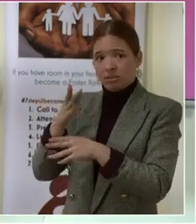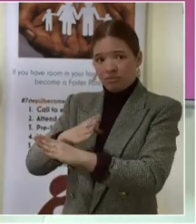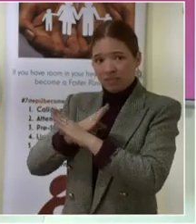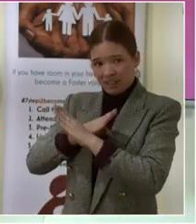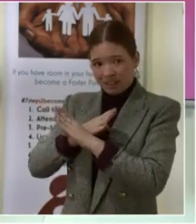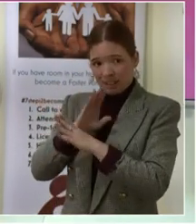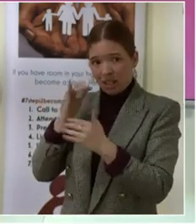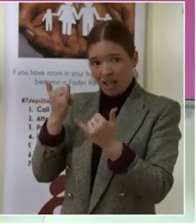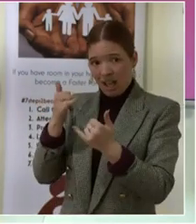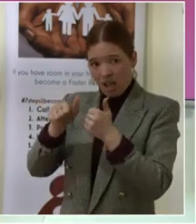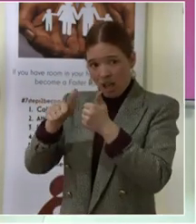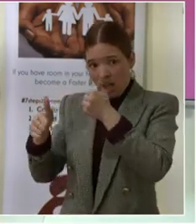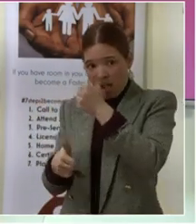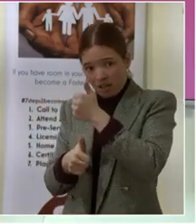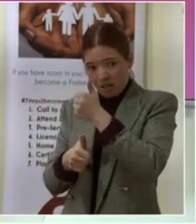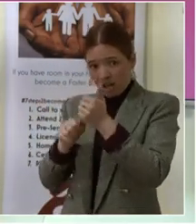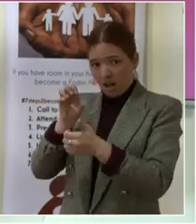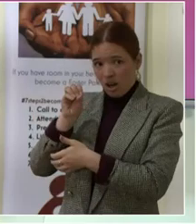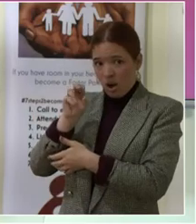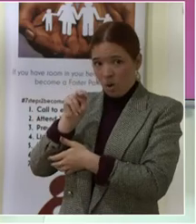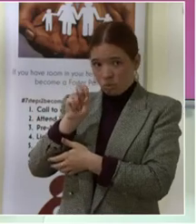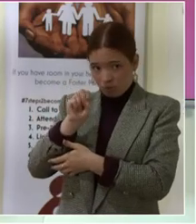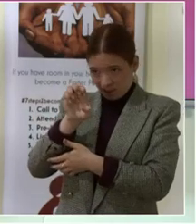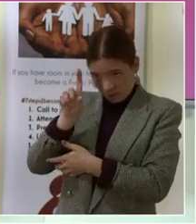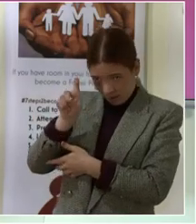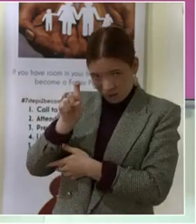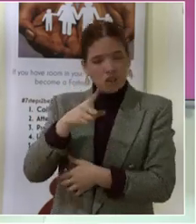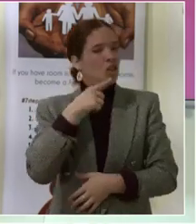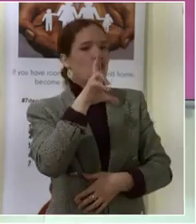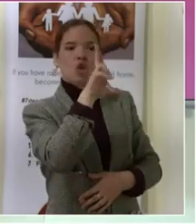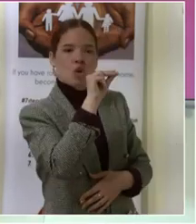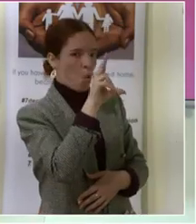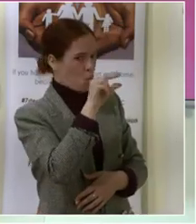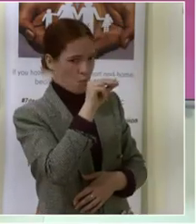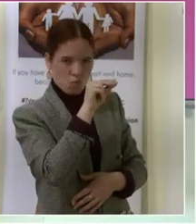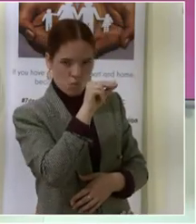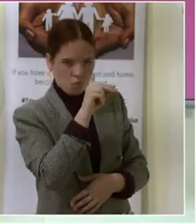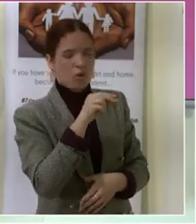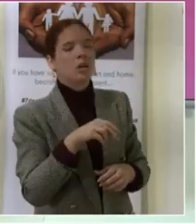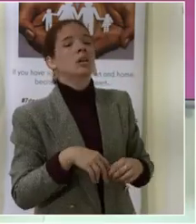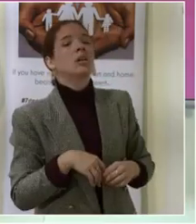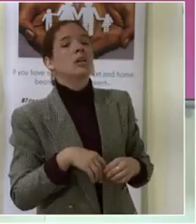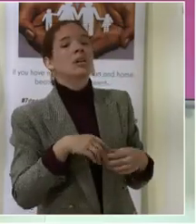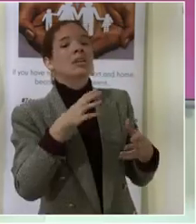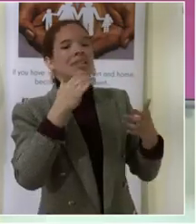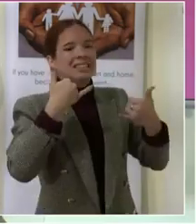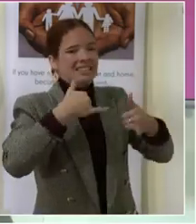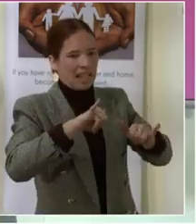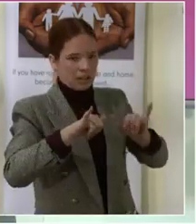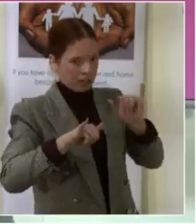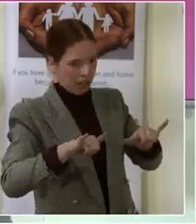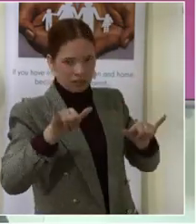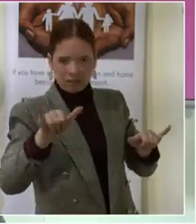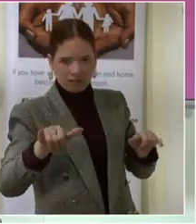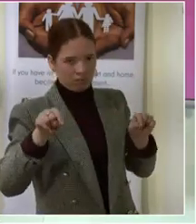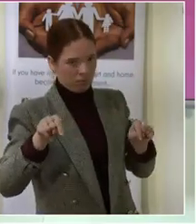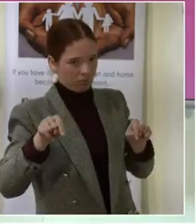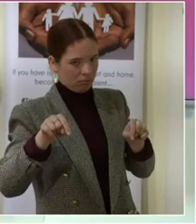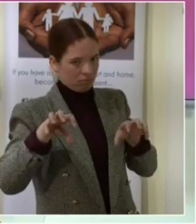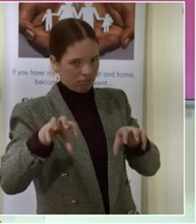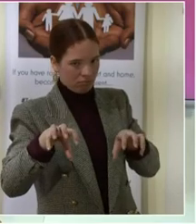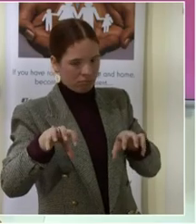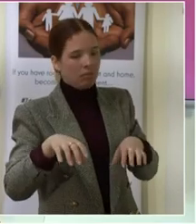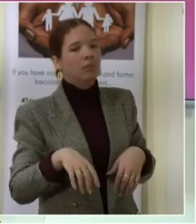No. Hear me well. I just said it. It remains in the same place organizationally in the Office of the